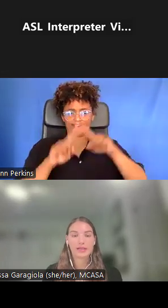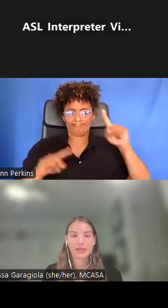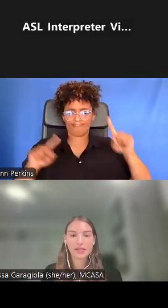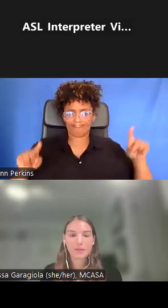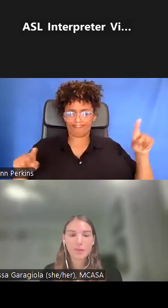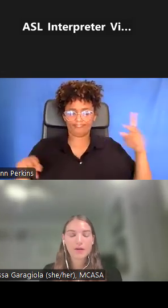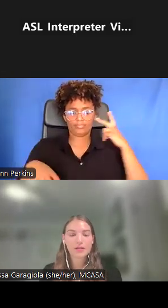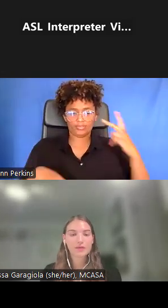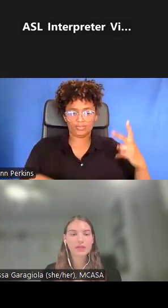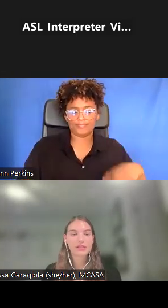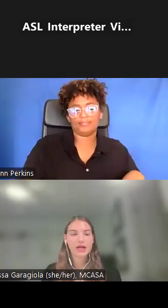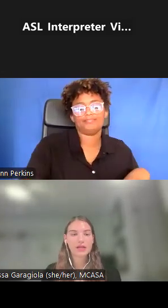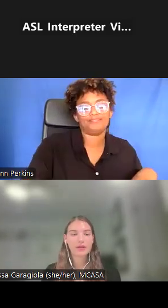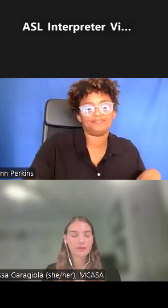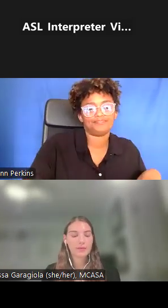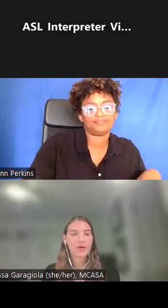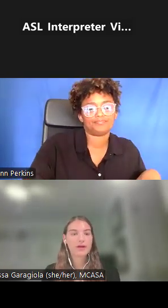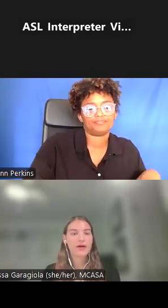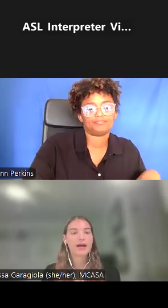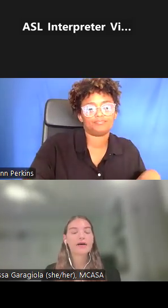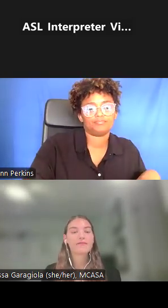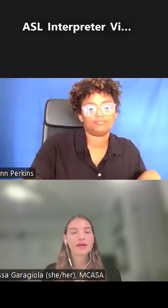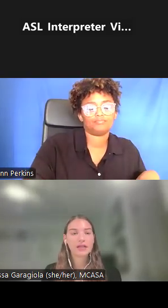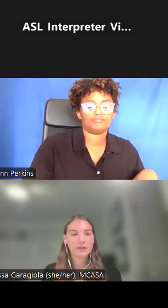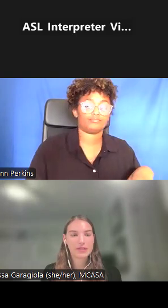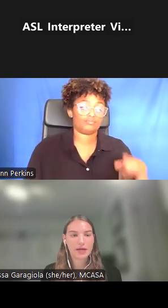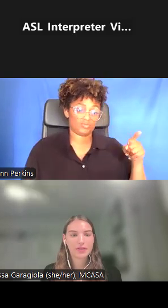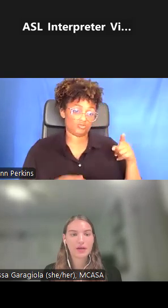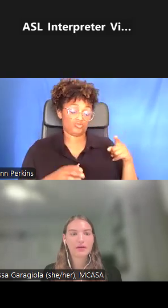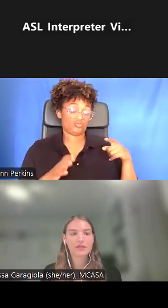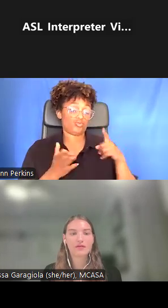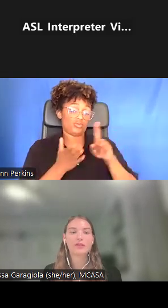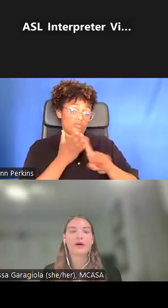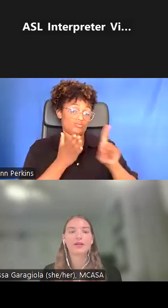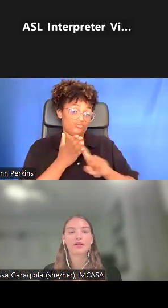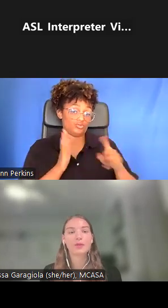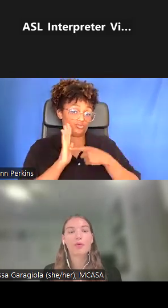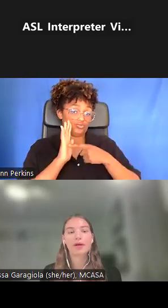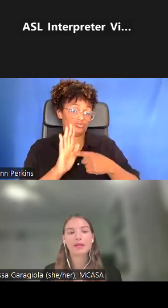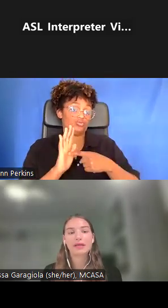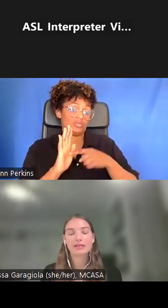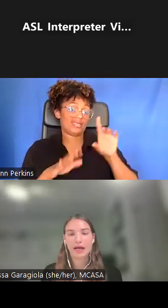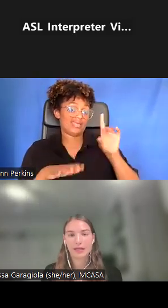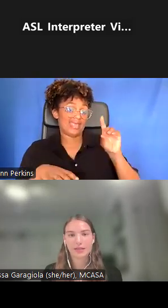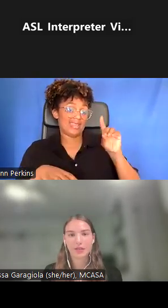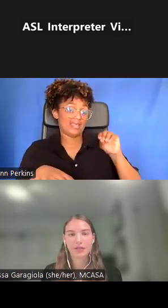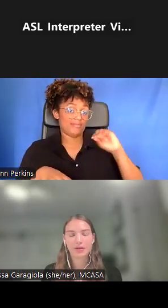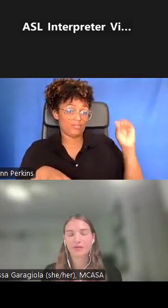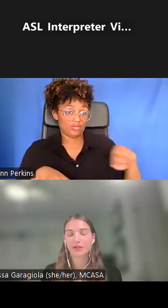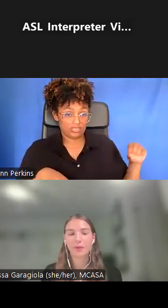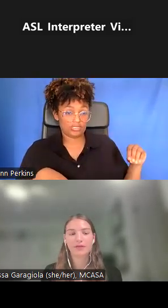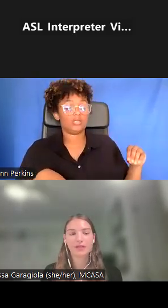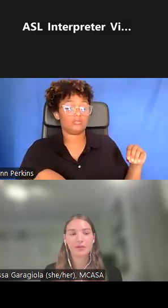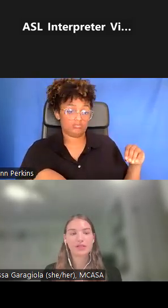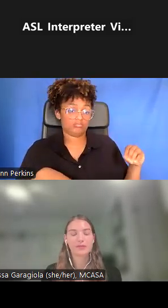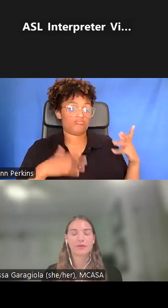good guesses. So the study reported that of the 80% of survey respondents who reported meeting diagnostic criteria